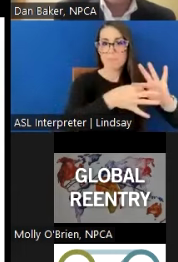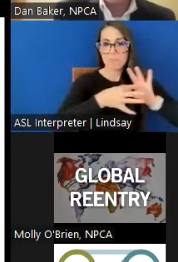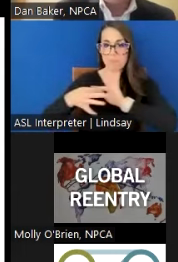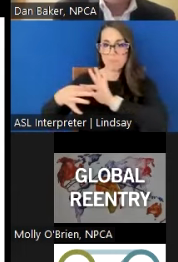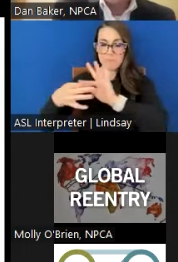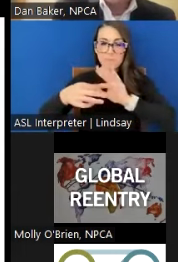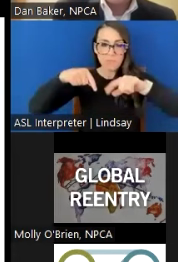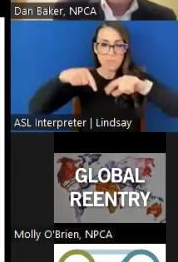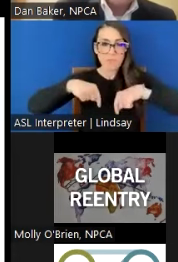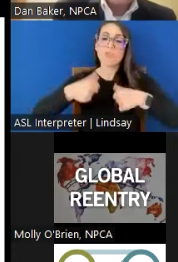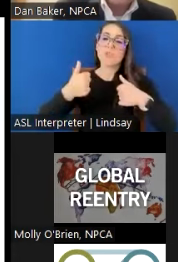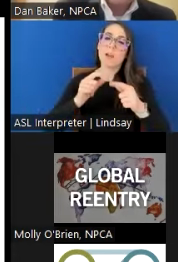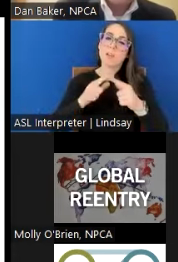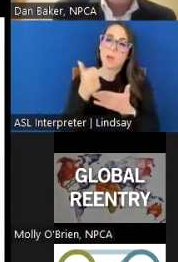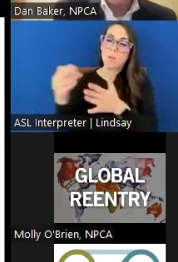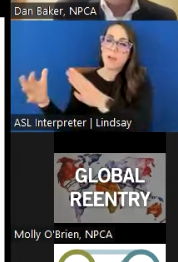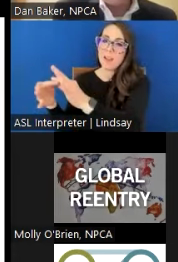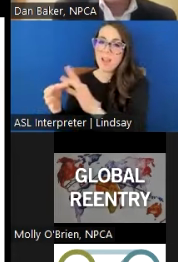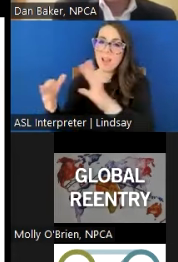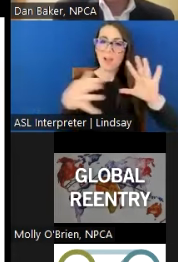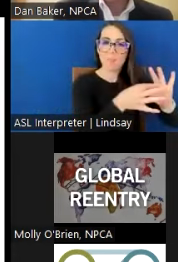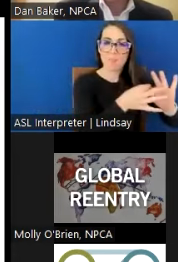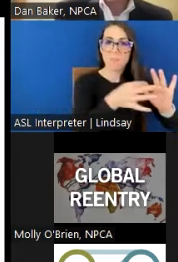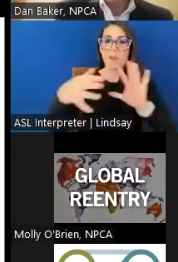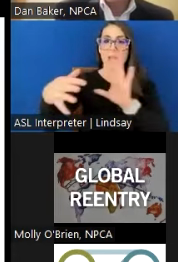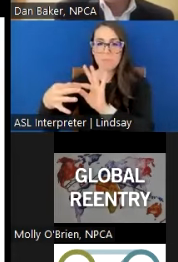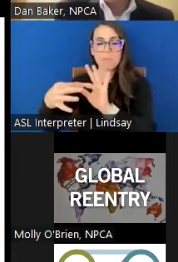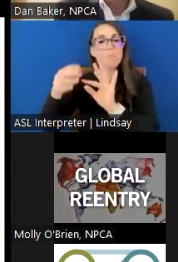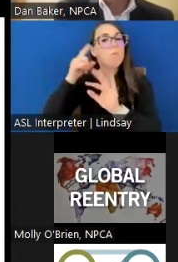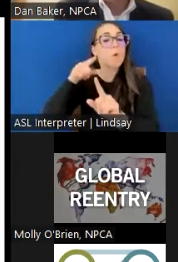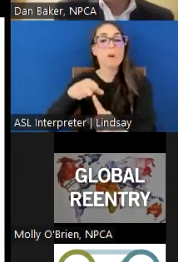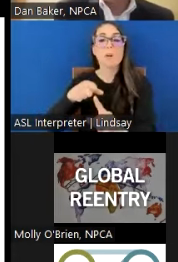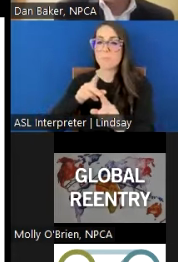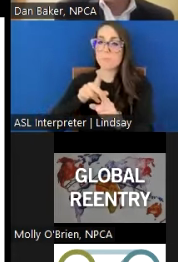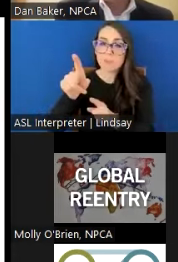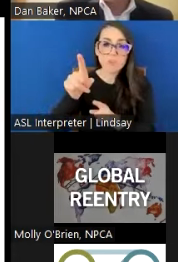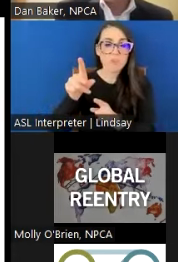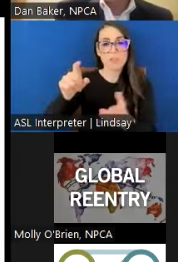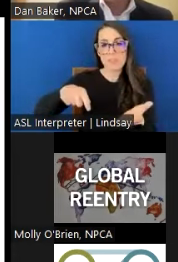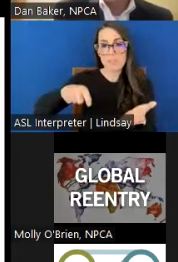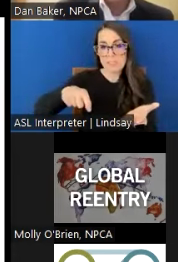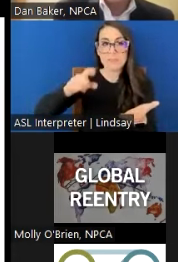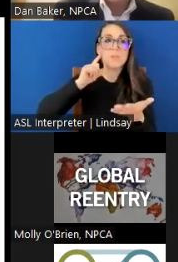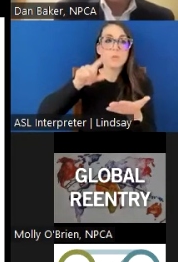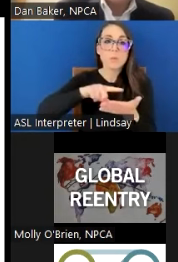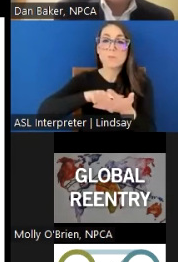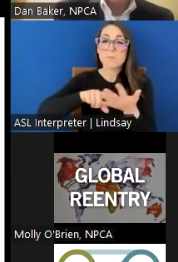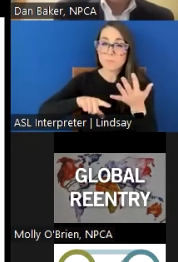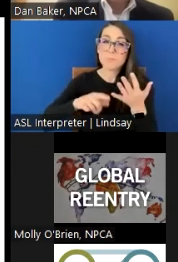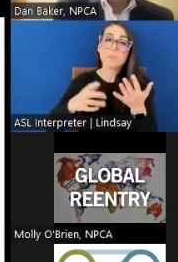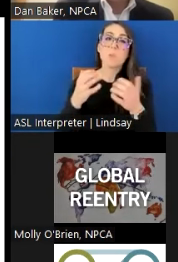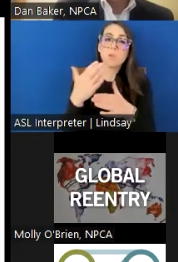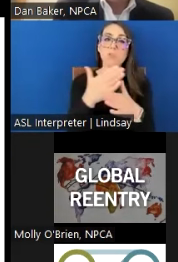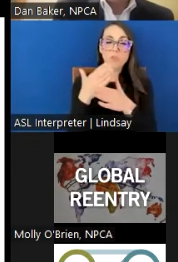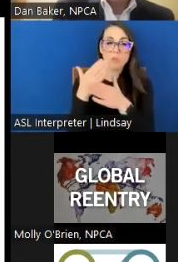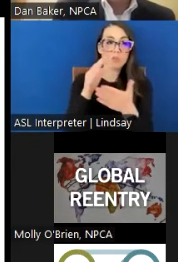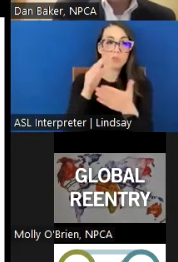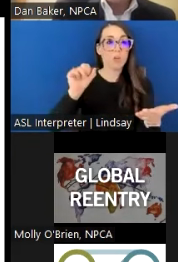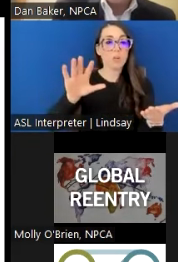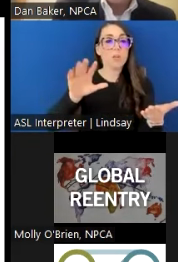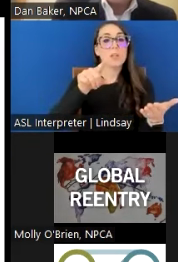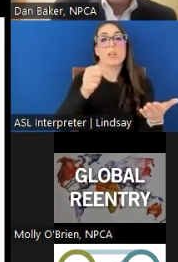another, for social impact needs, for professional needs. And if you go to the next slide, I would like to share